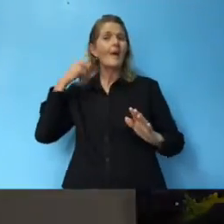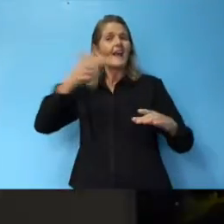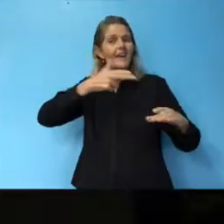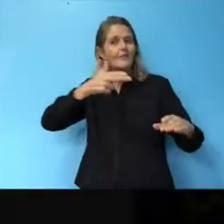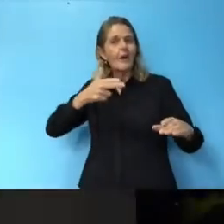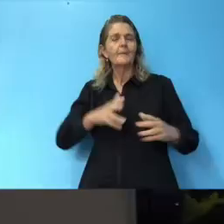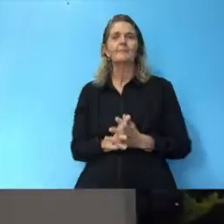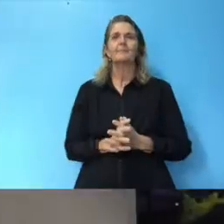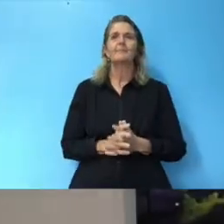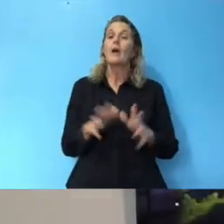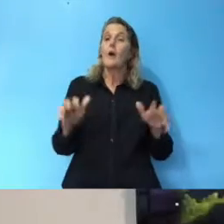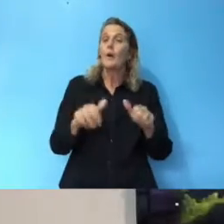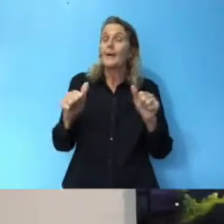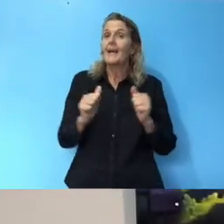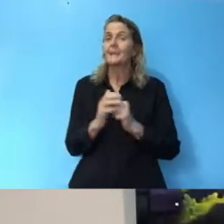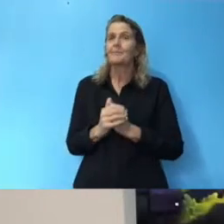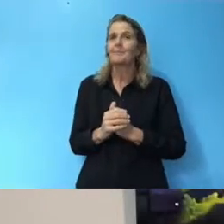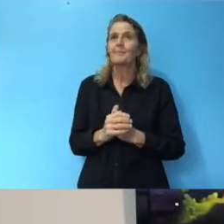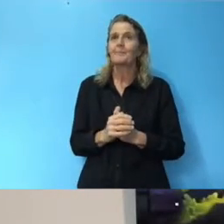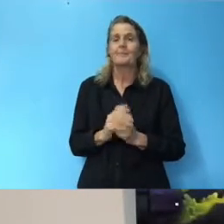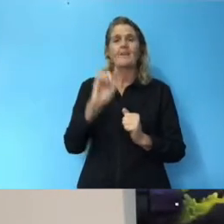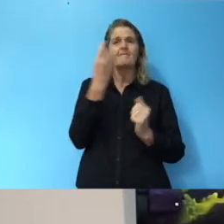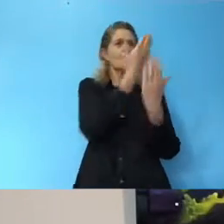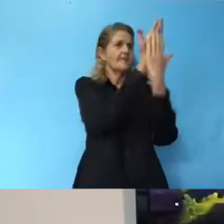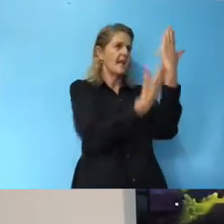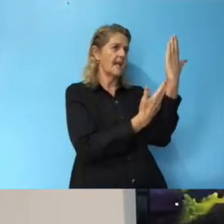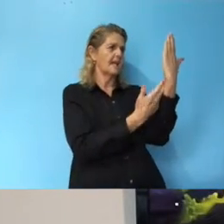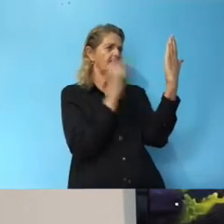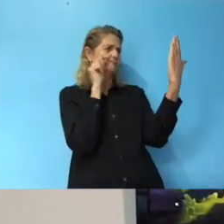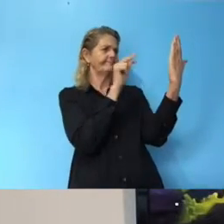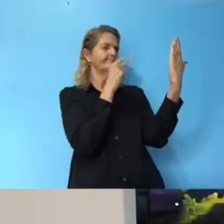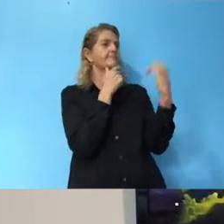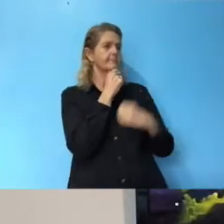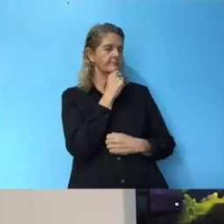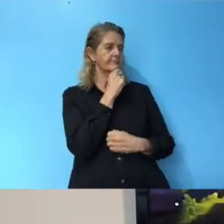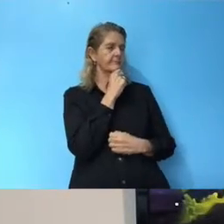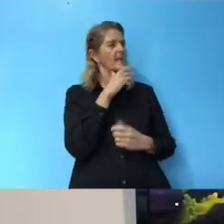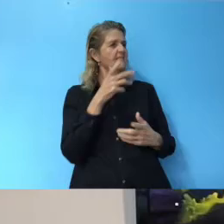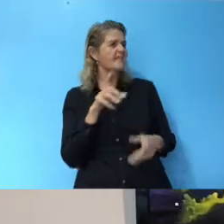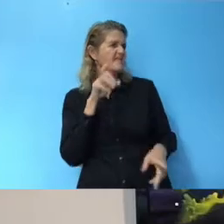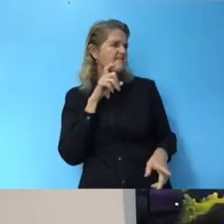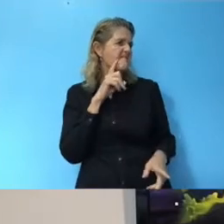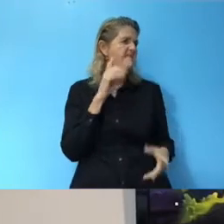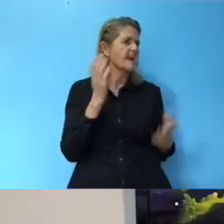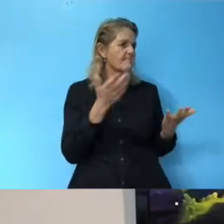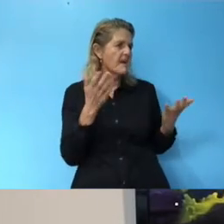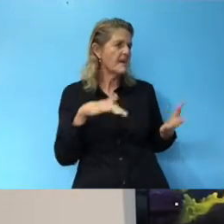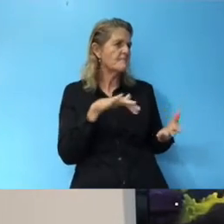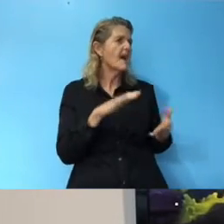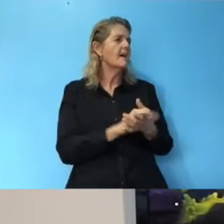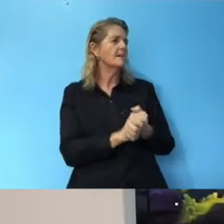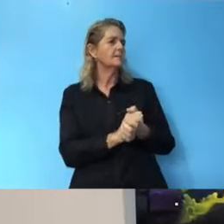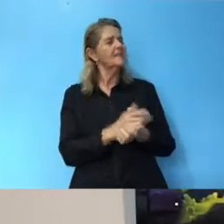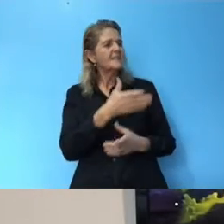dry. Okay everyone, first layer. So I've just kind of, you know, played around with this, and there's already